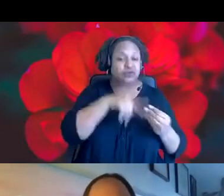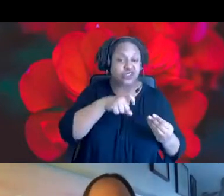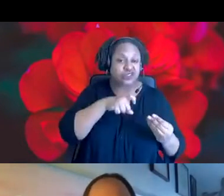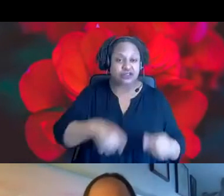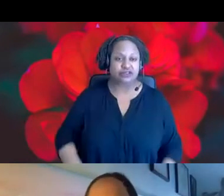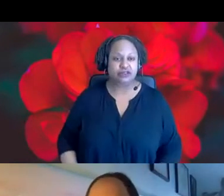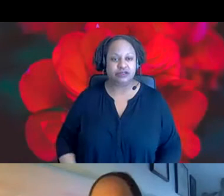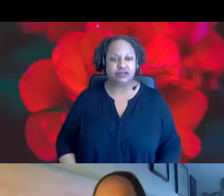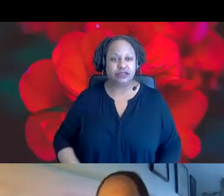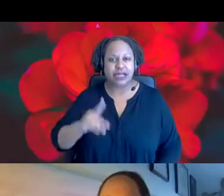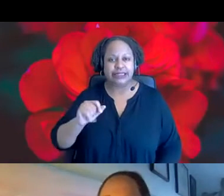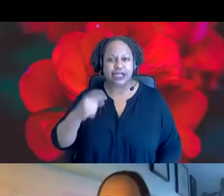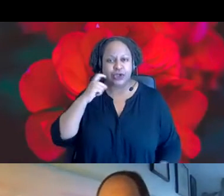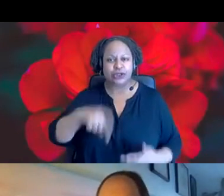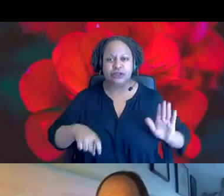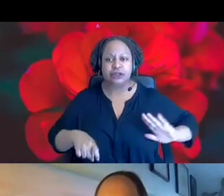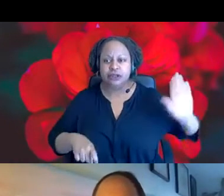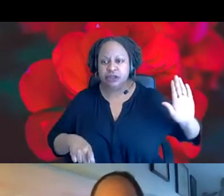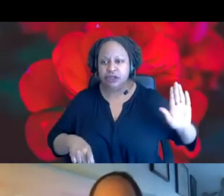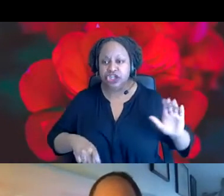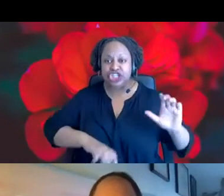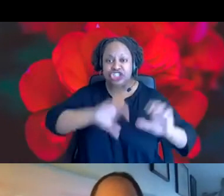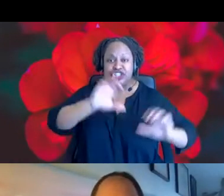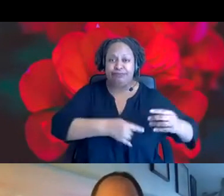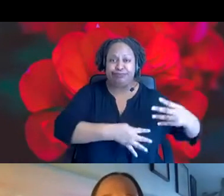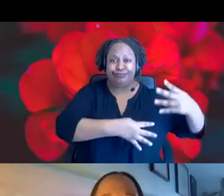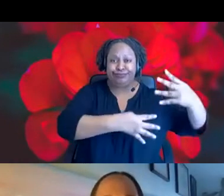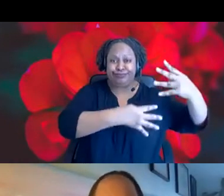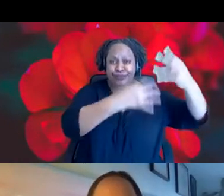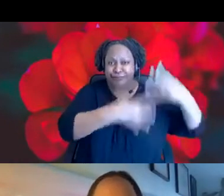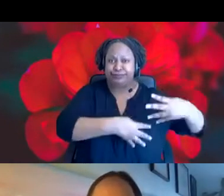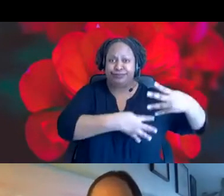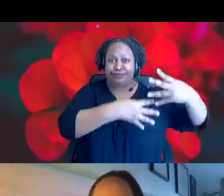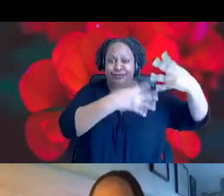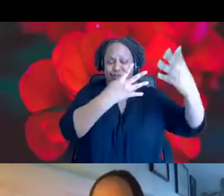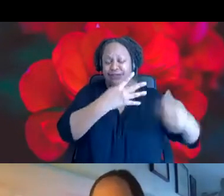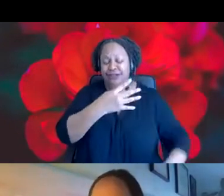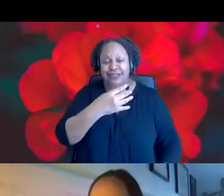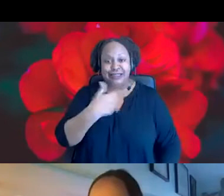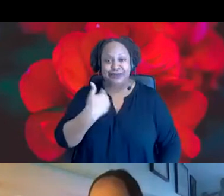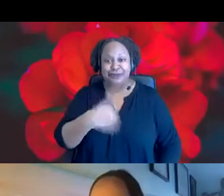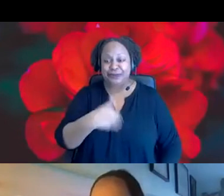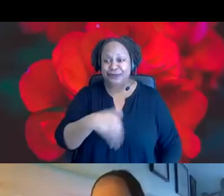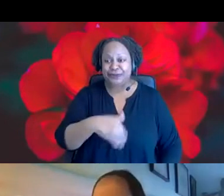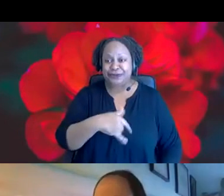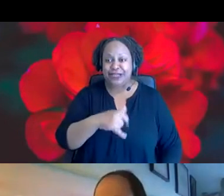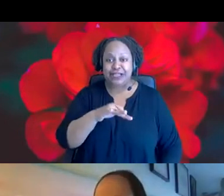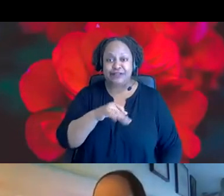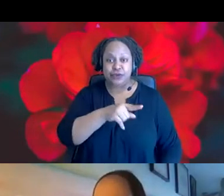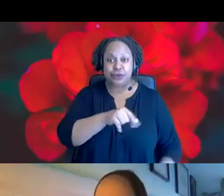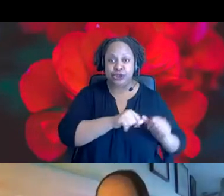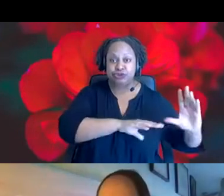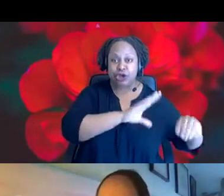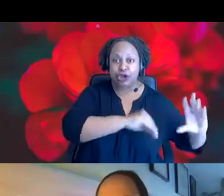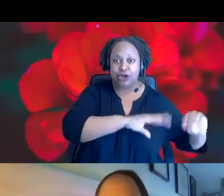Daniel, I thought you were going to say something. The chat is blowing up, y'all. I'm doing a terrible job of doing that. So if you can talk, if I look